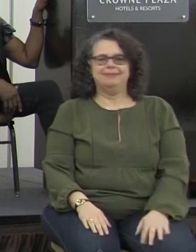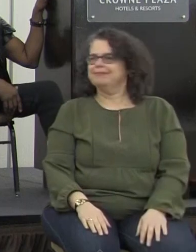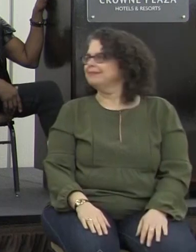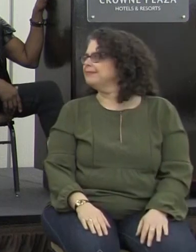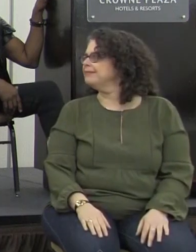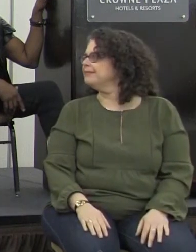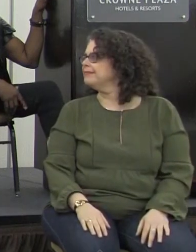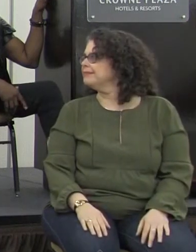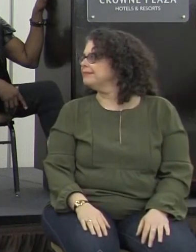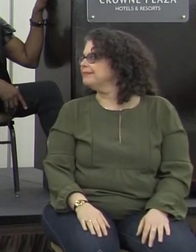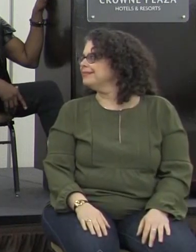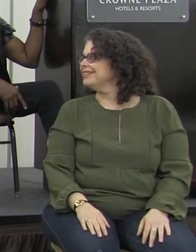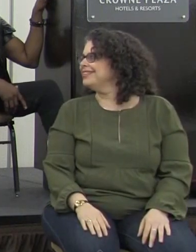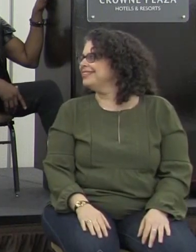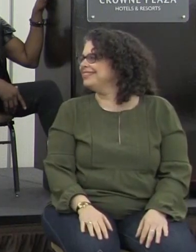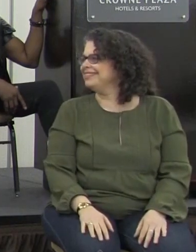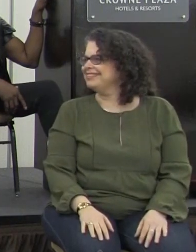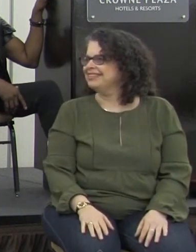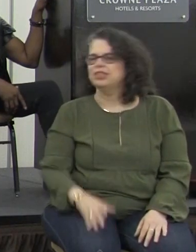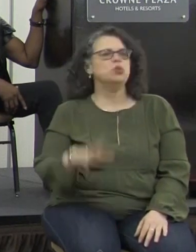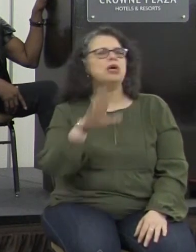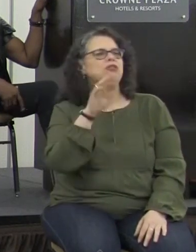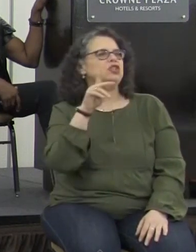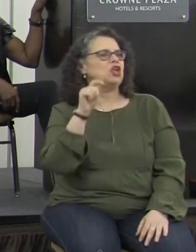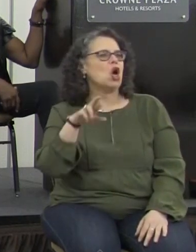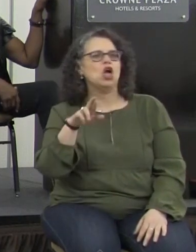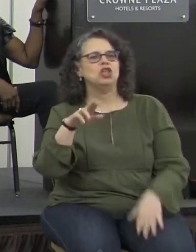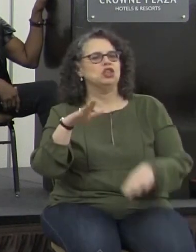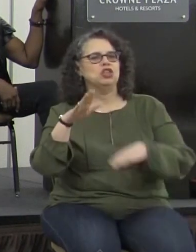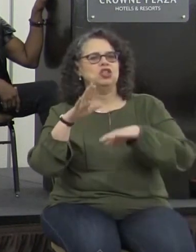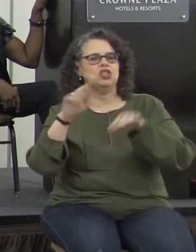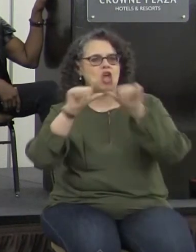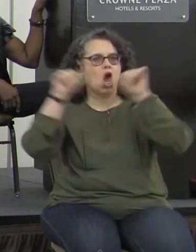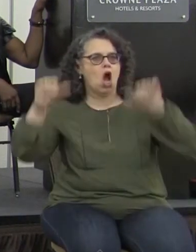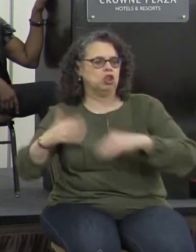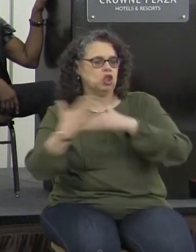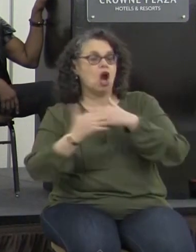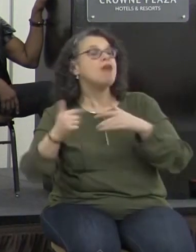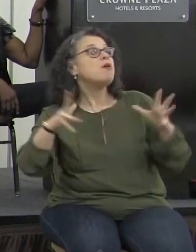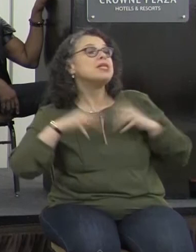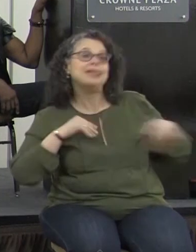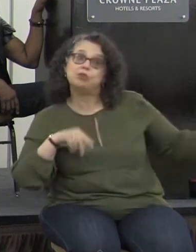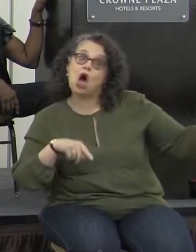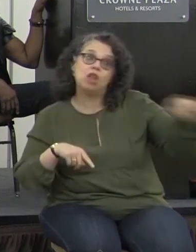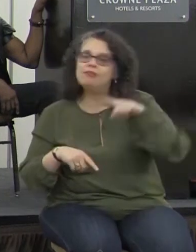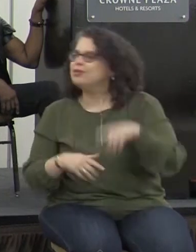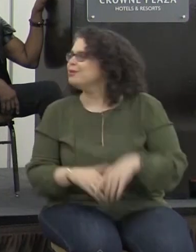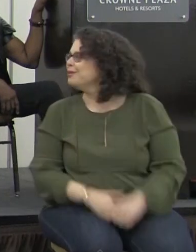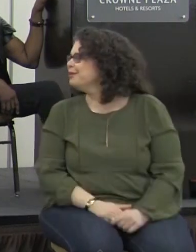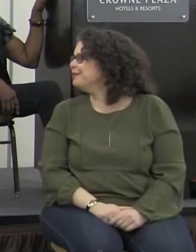Wait, where's the altar call? Altar call is up here. They will accept you all.